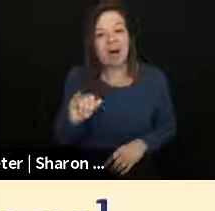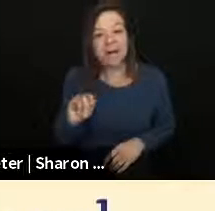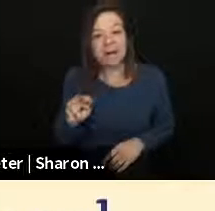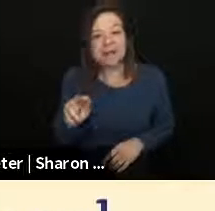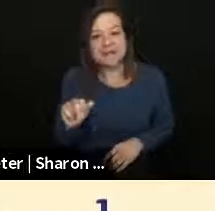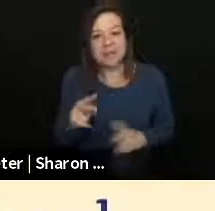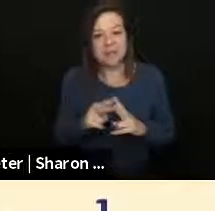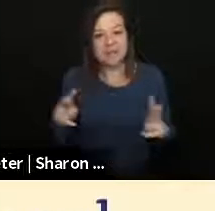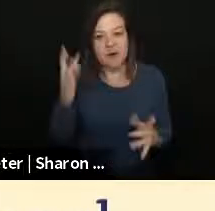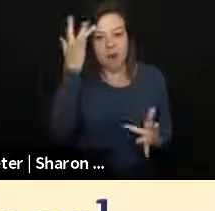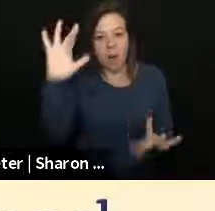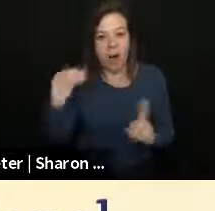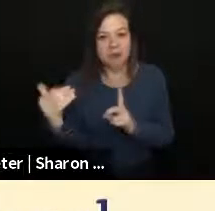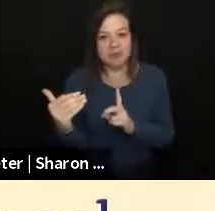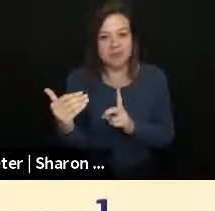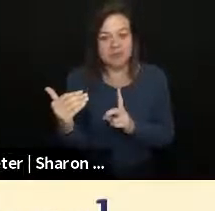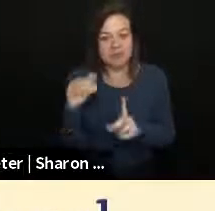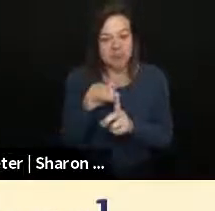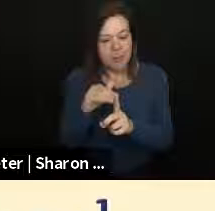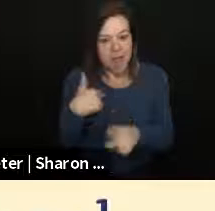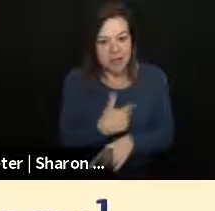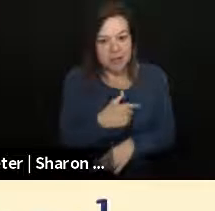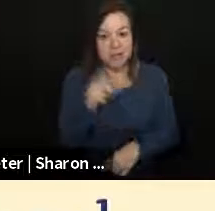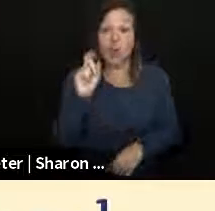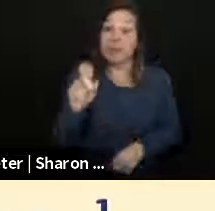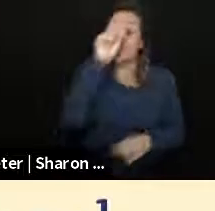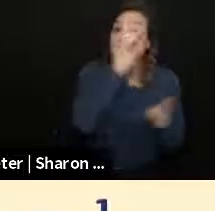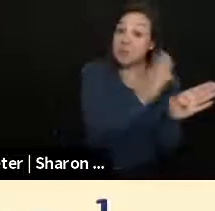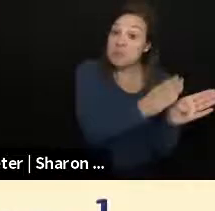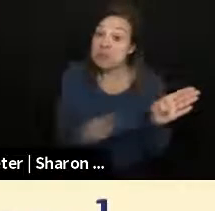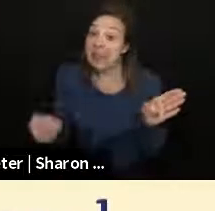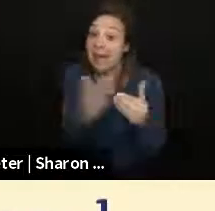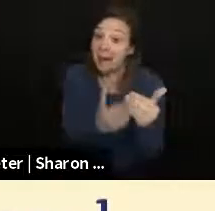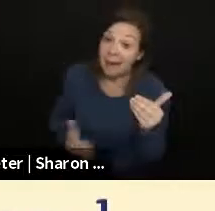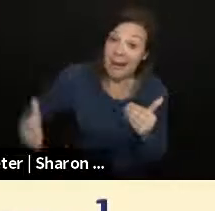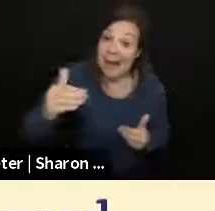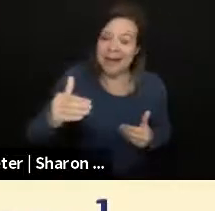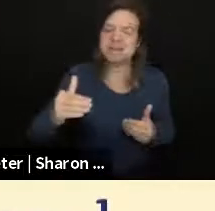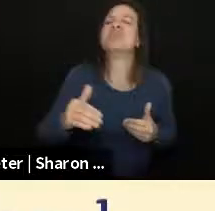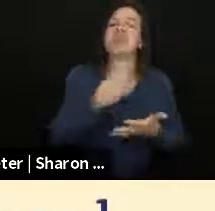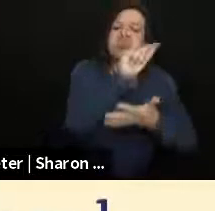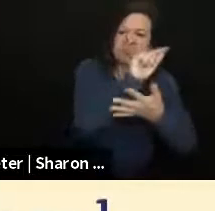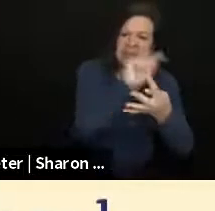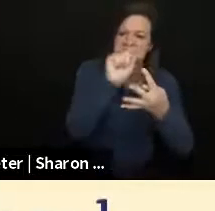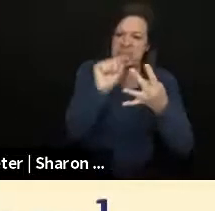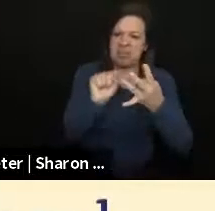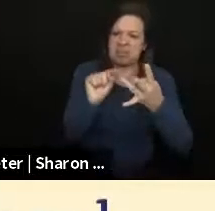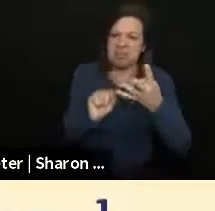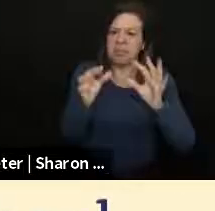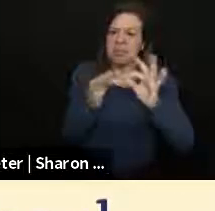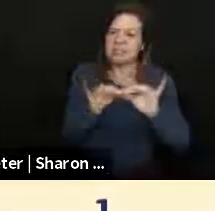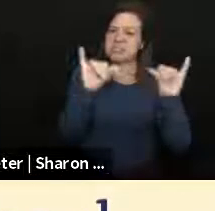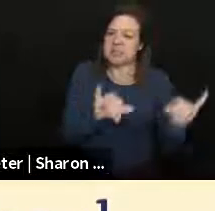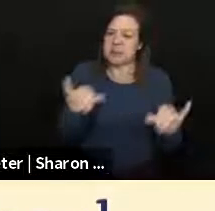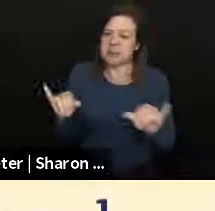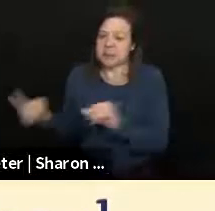wise to remind us that we need to plan ahead. And this was repeated by several of our presenters. And then